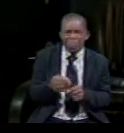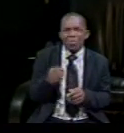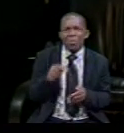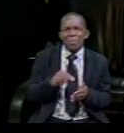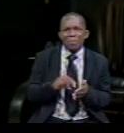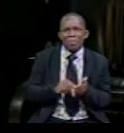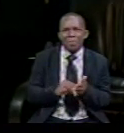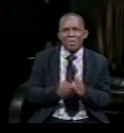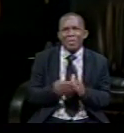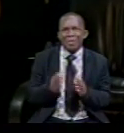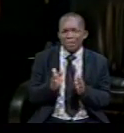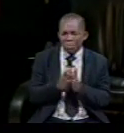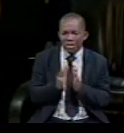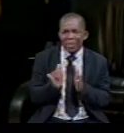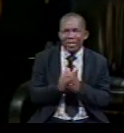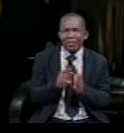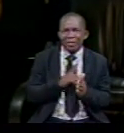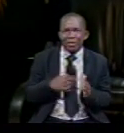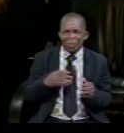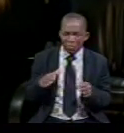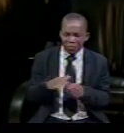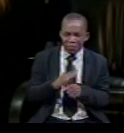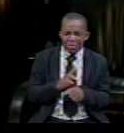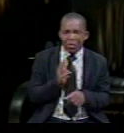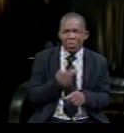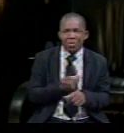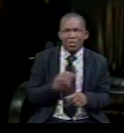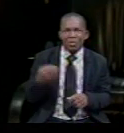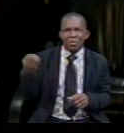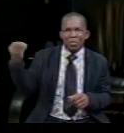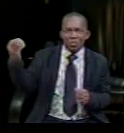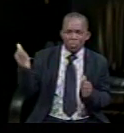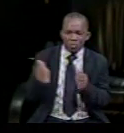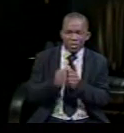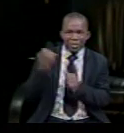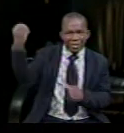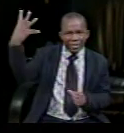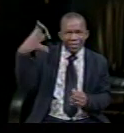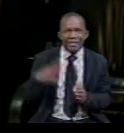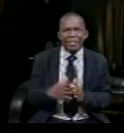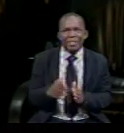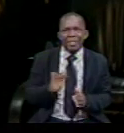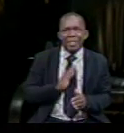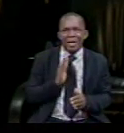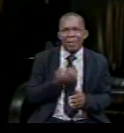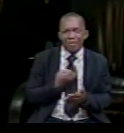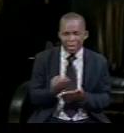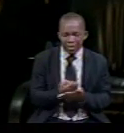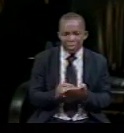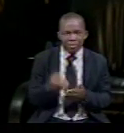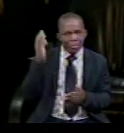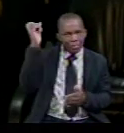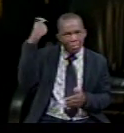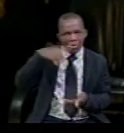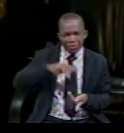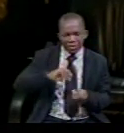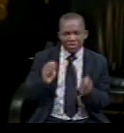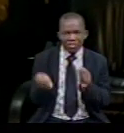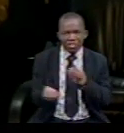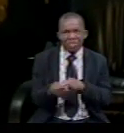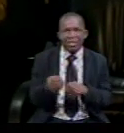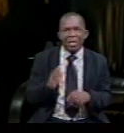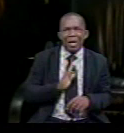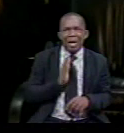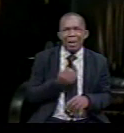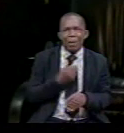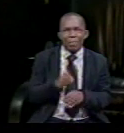his infilling mind and grace. The economy must transform. Our schools must transform. Our businesses must change.